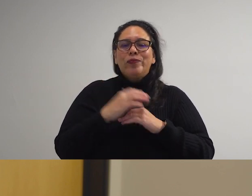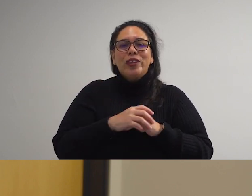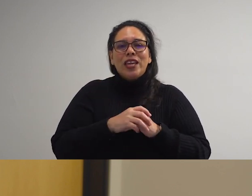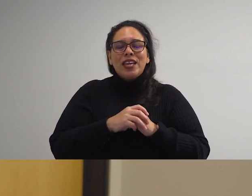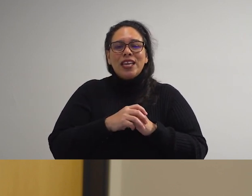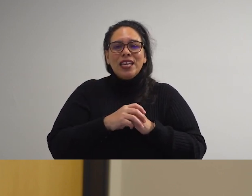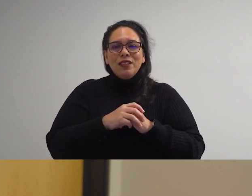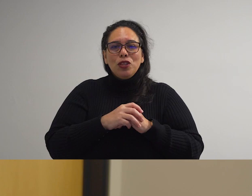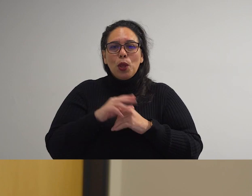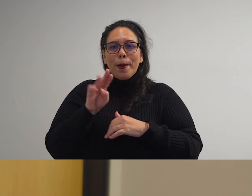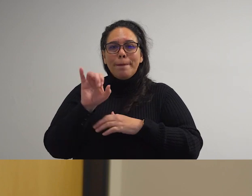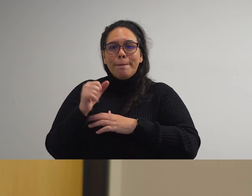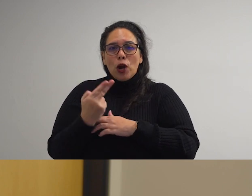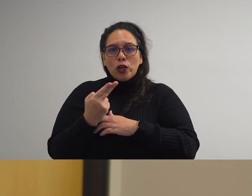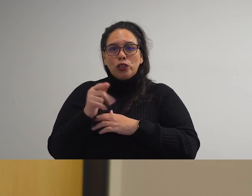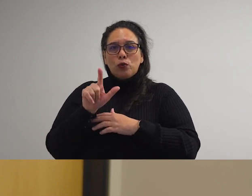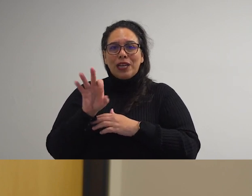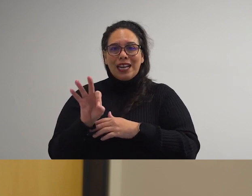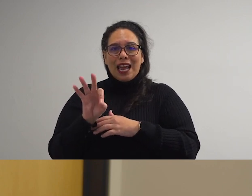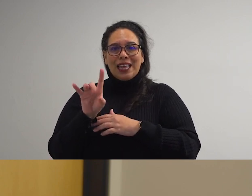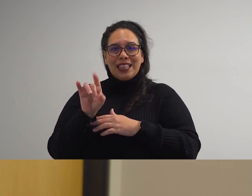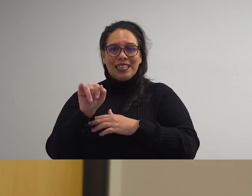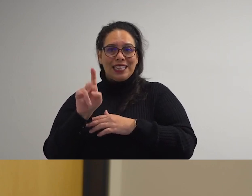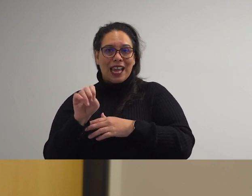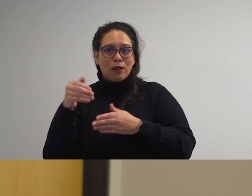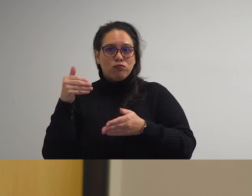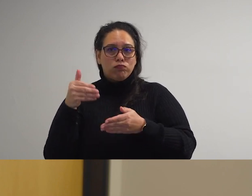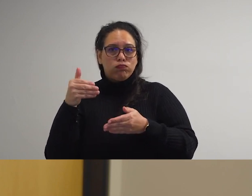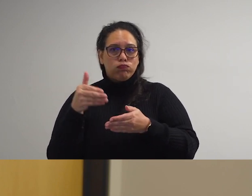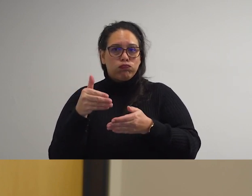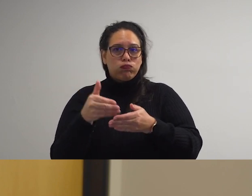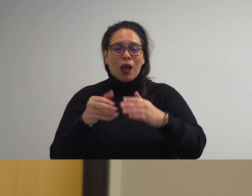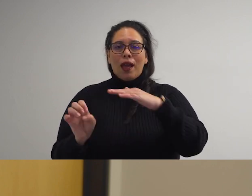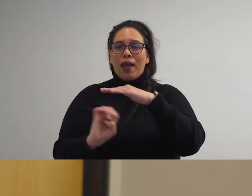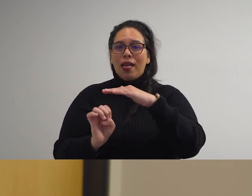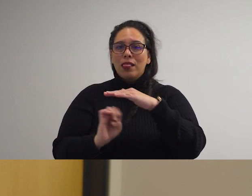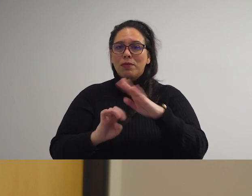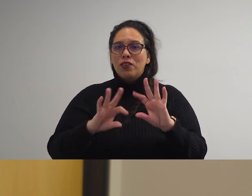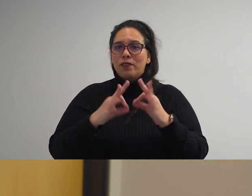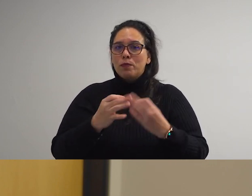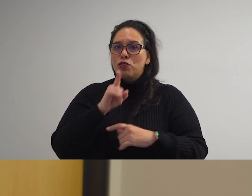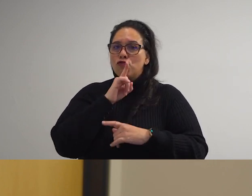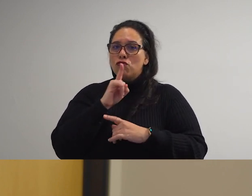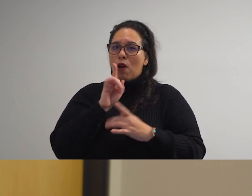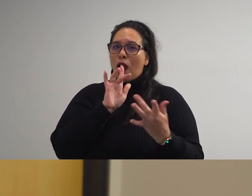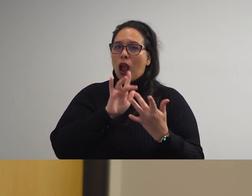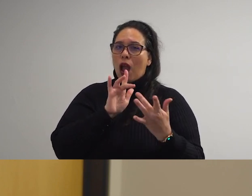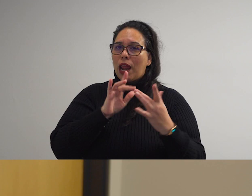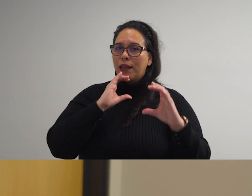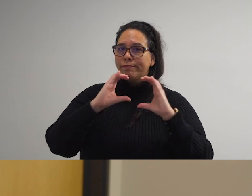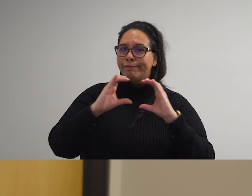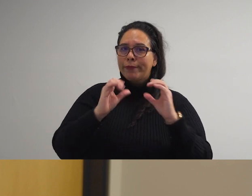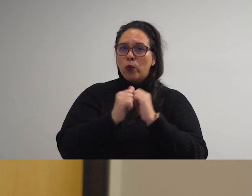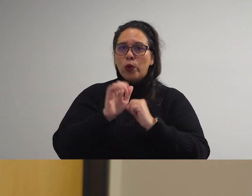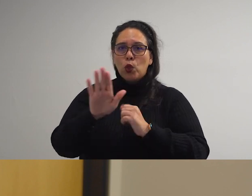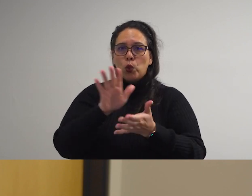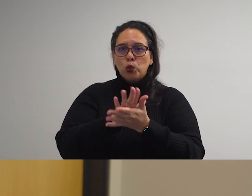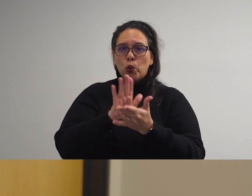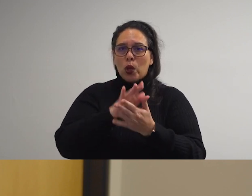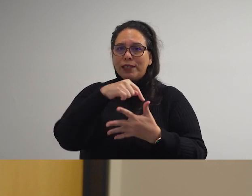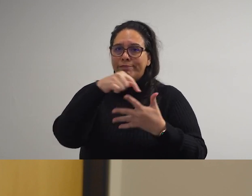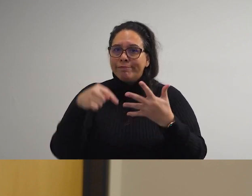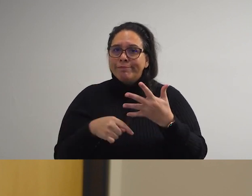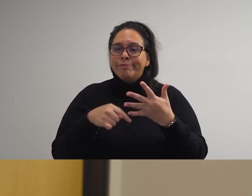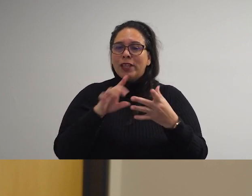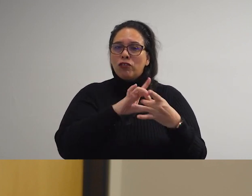weeks. As the March 29th date approaches, elementary families should be sure to remain in contact with their school for